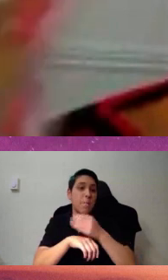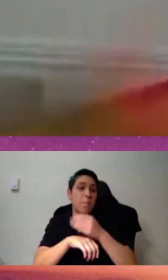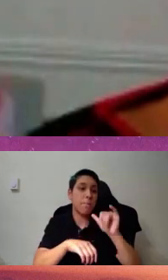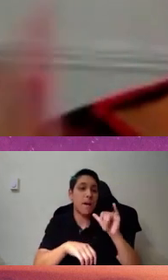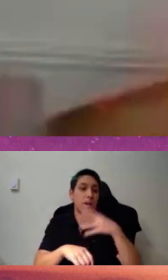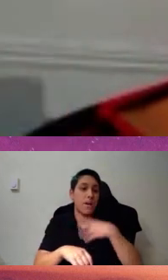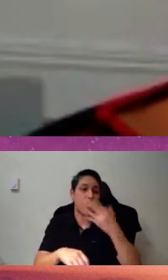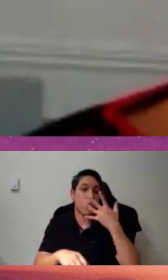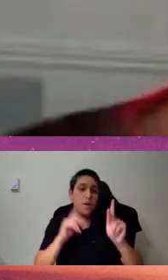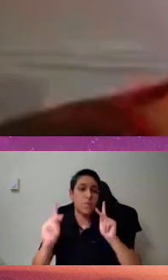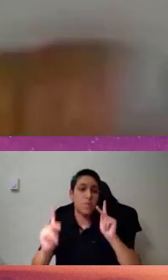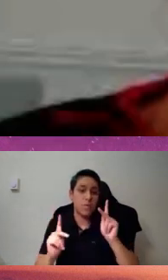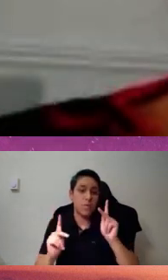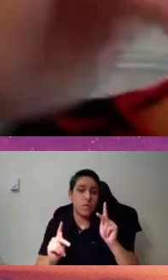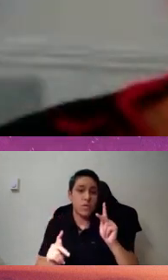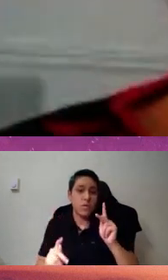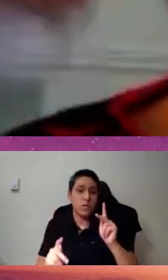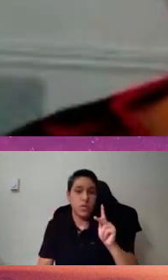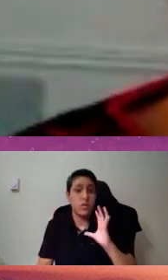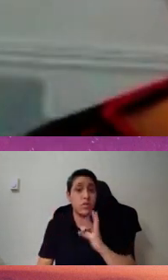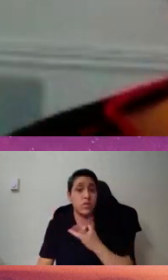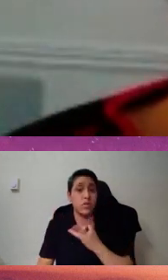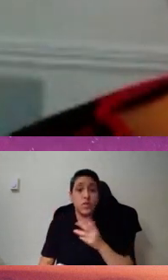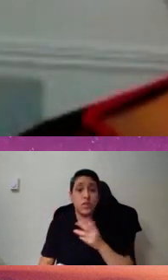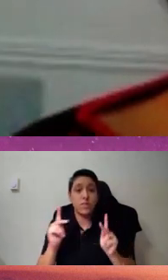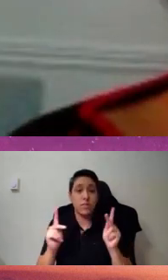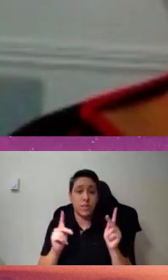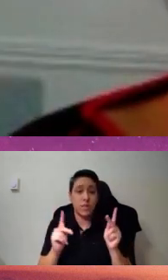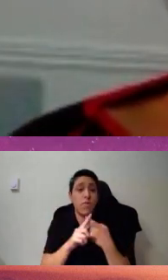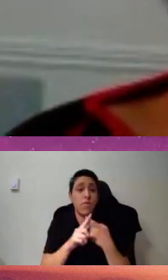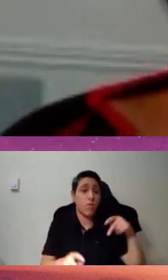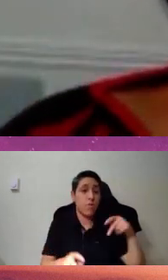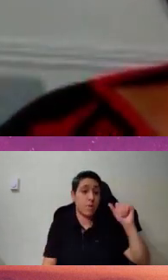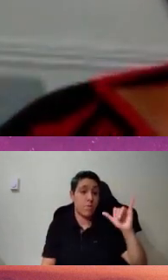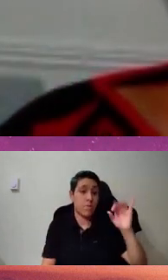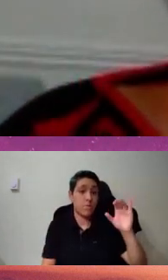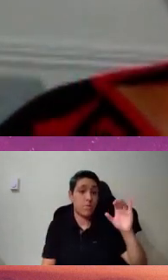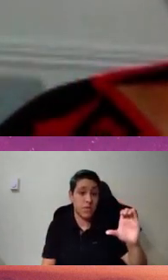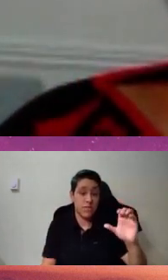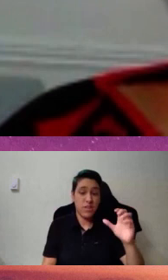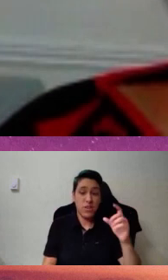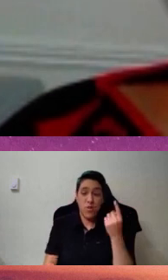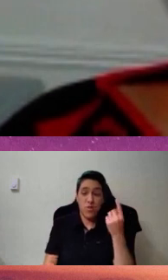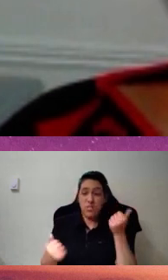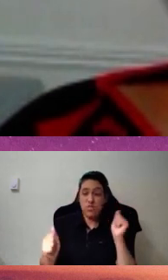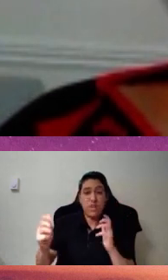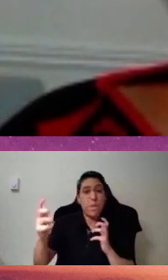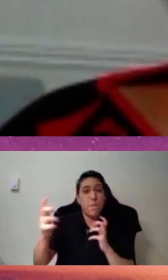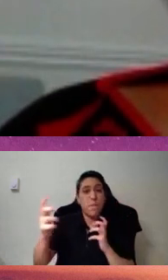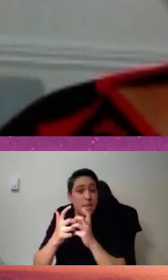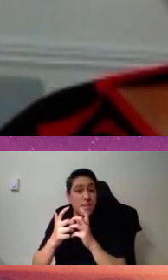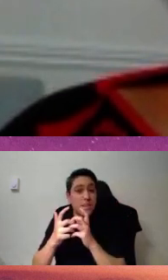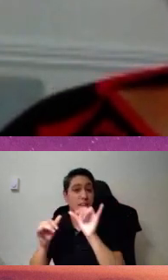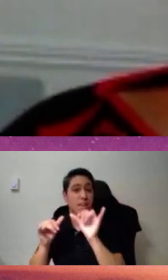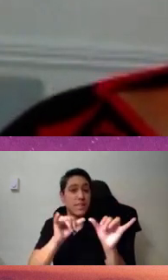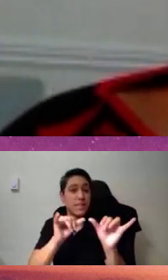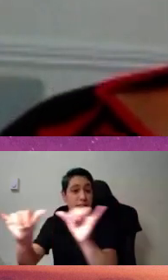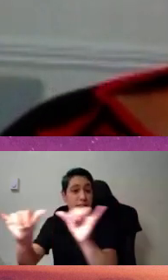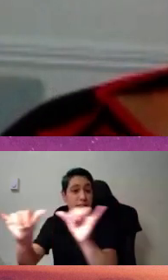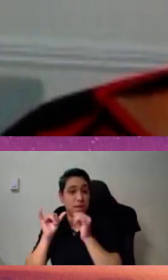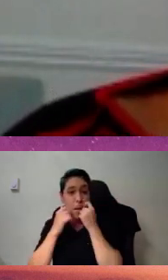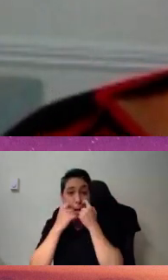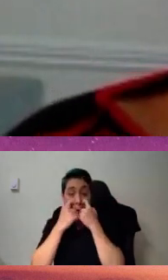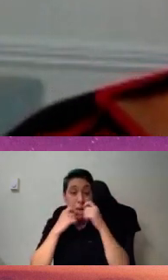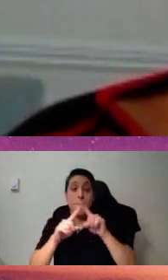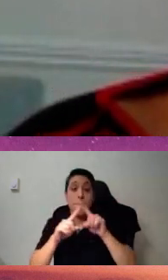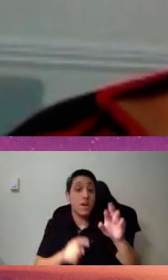trans women from the Pacific always try to measure up to. And I think, Randy, you mentioned such a great point, like, it's okay to fuck